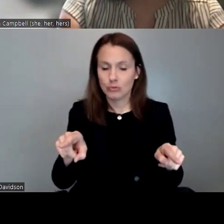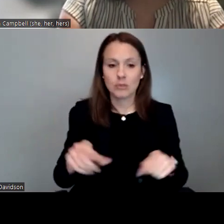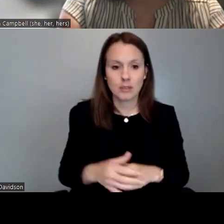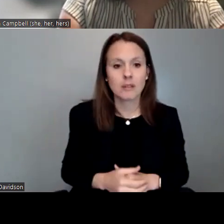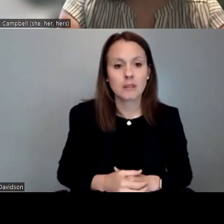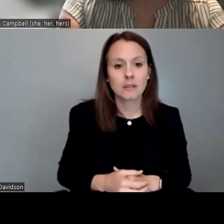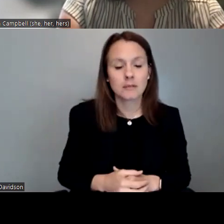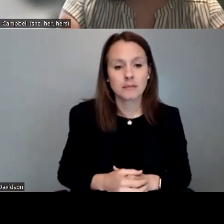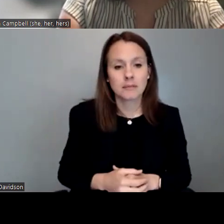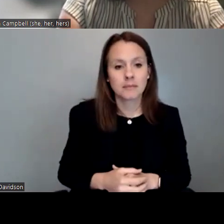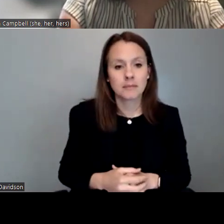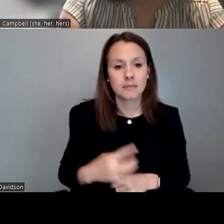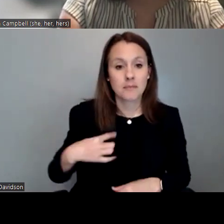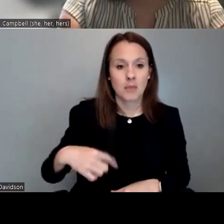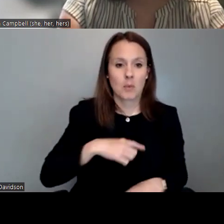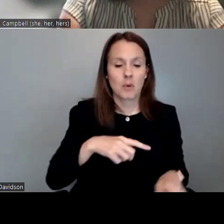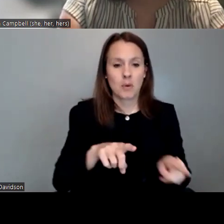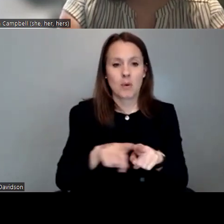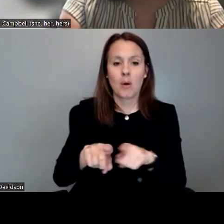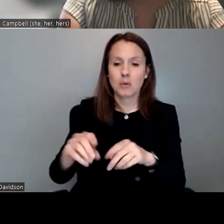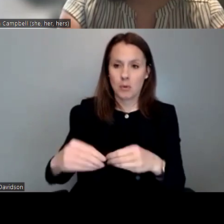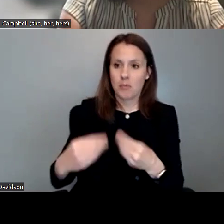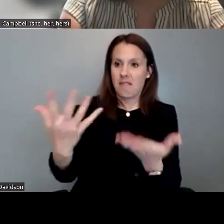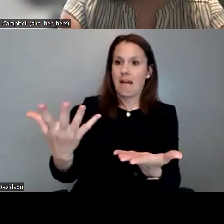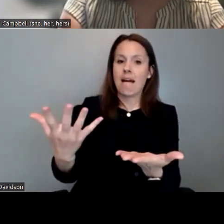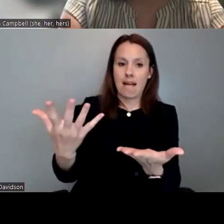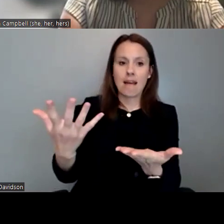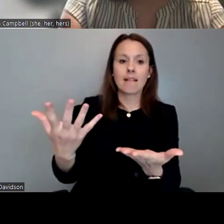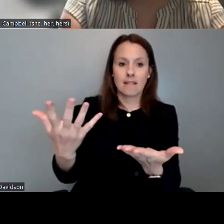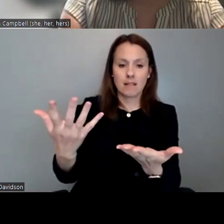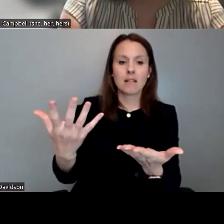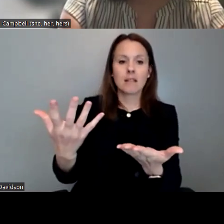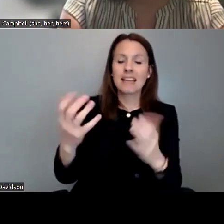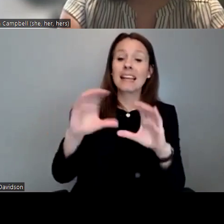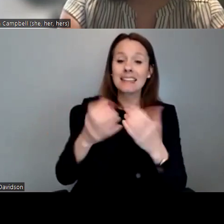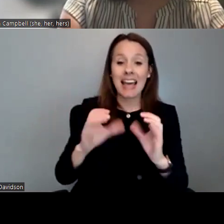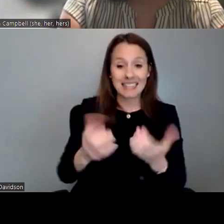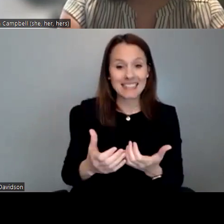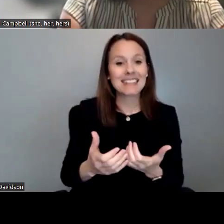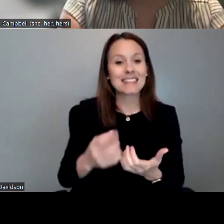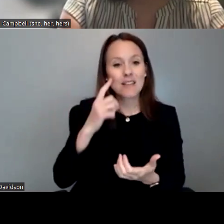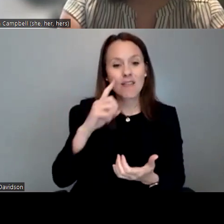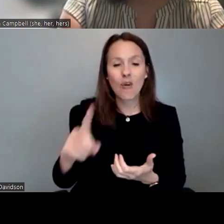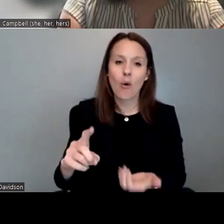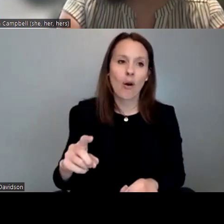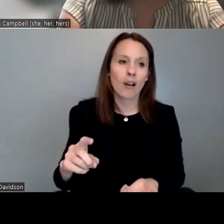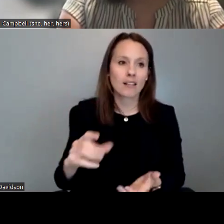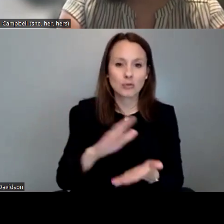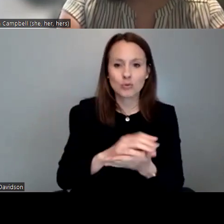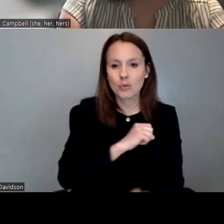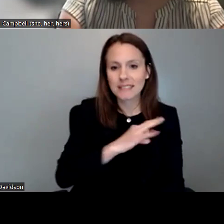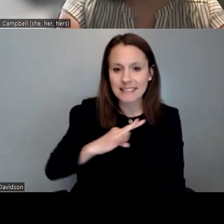We also provide at our agency classes for paraprofessionals,